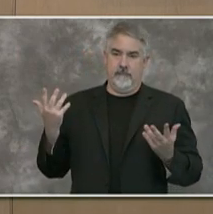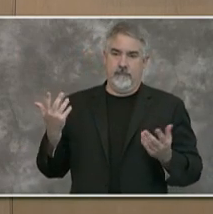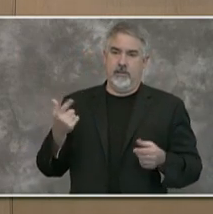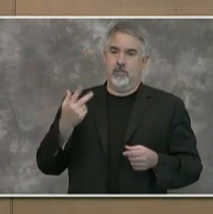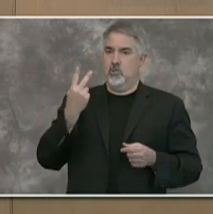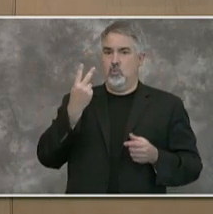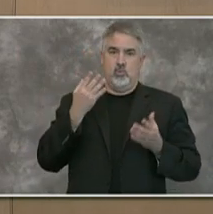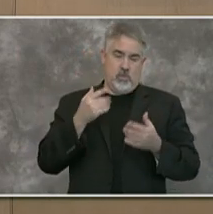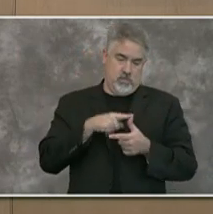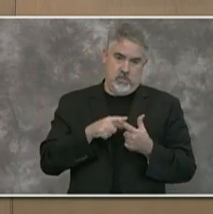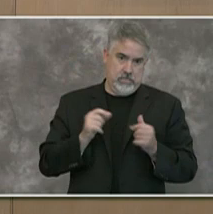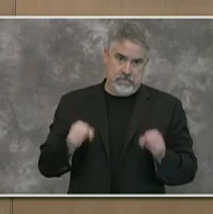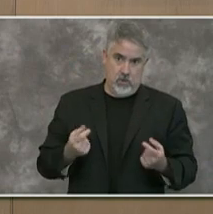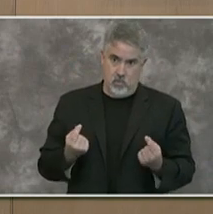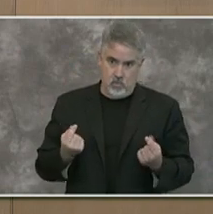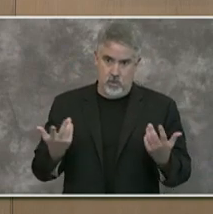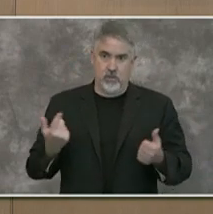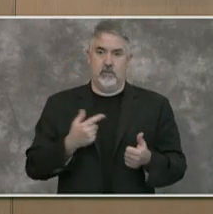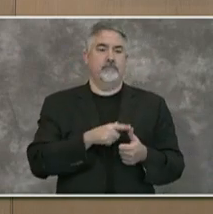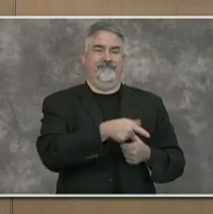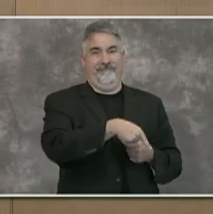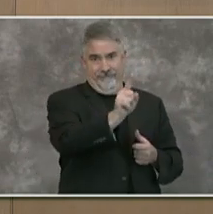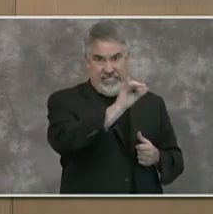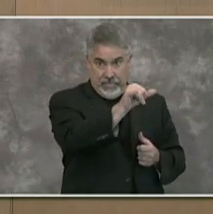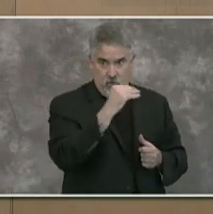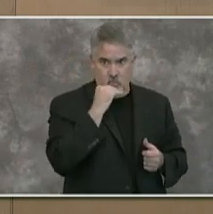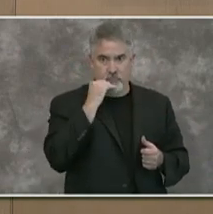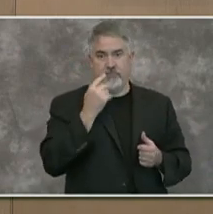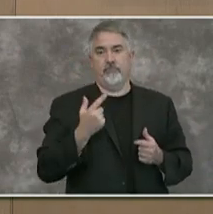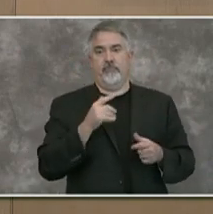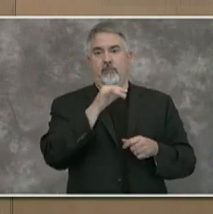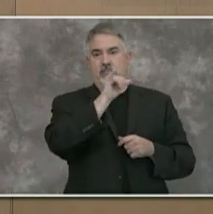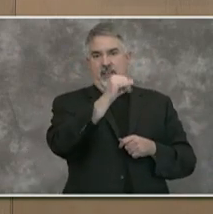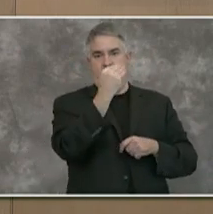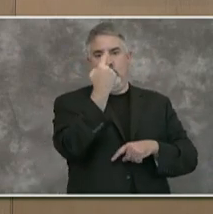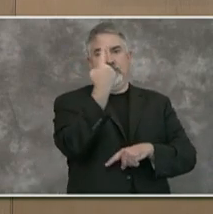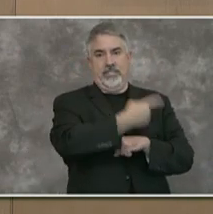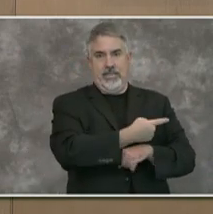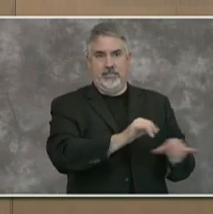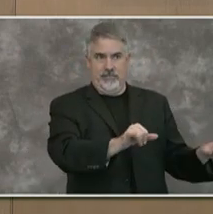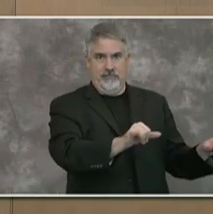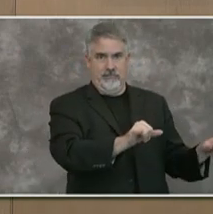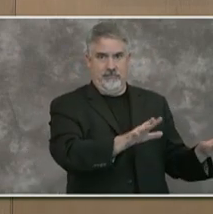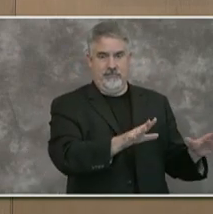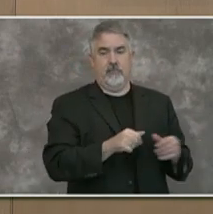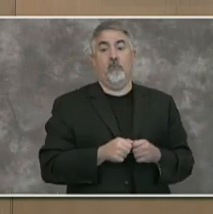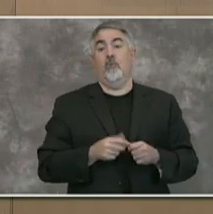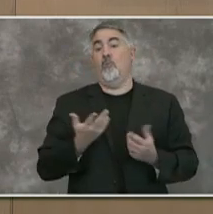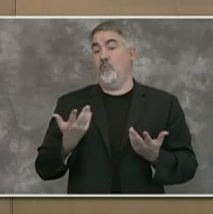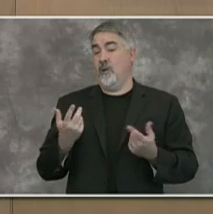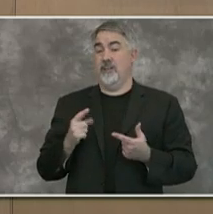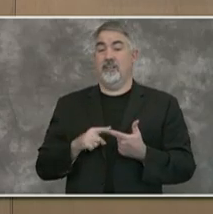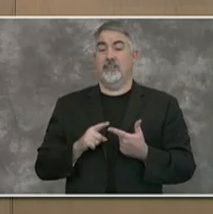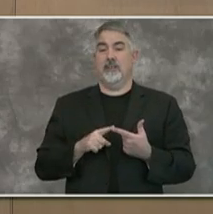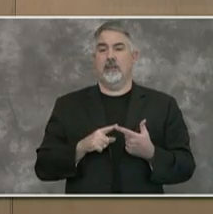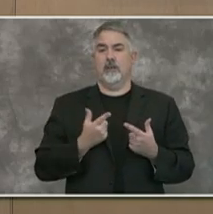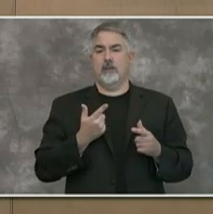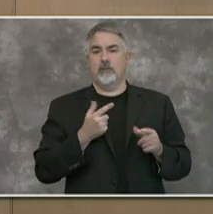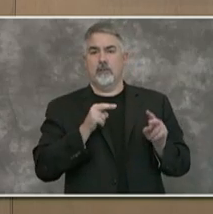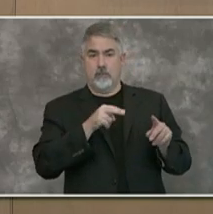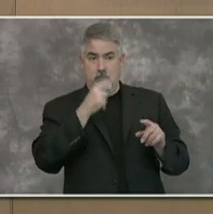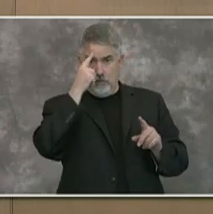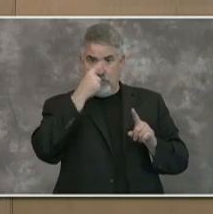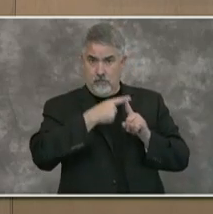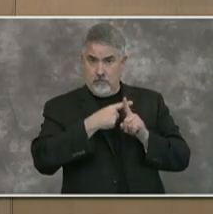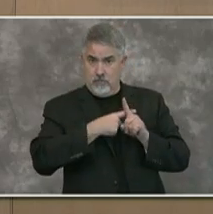occur. Individuals can stay home on a 14-day quarantine period, or they can do symptom watch,